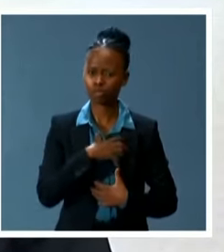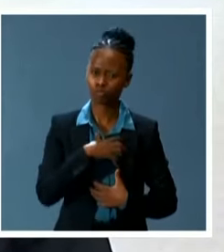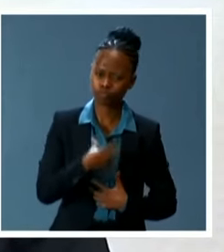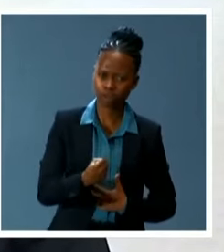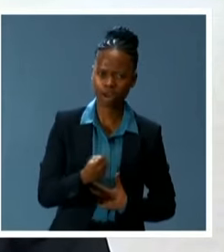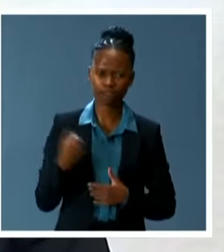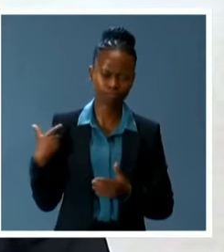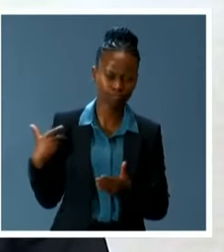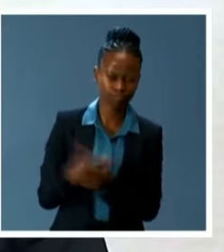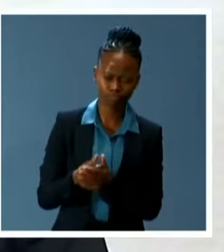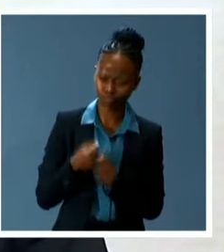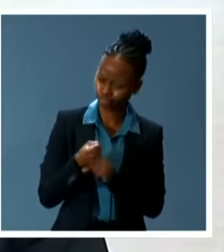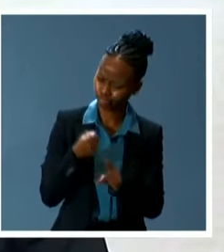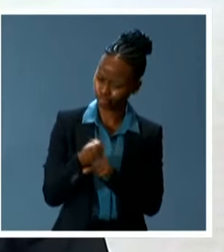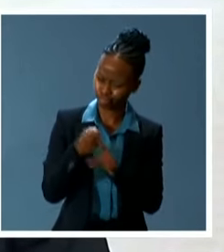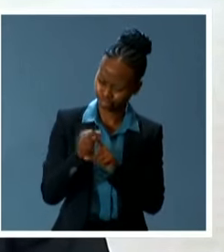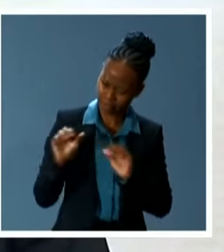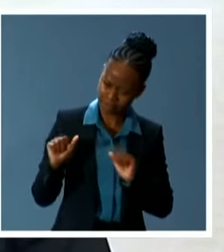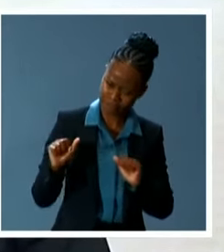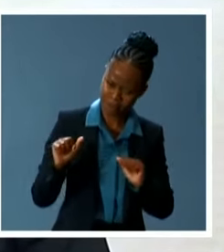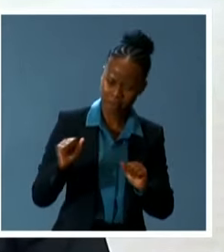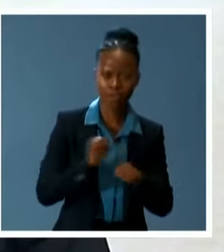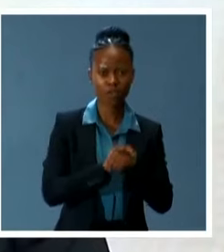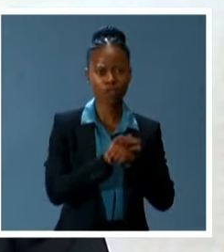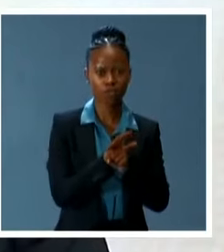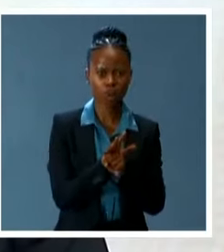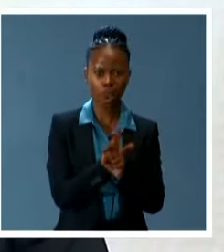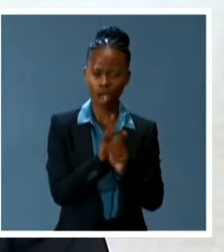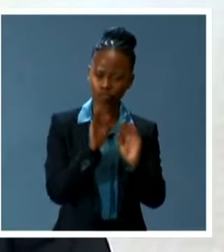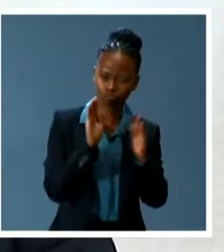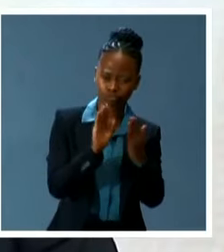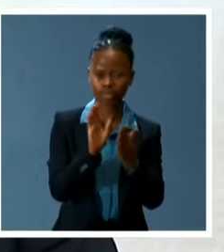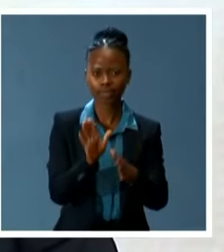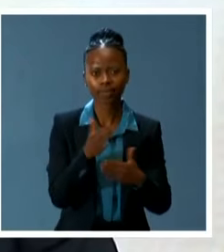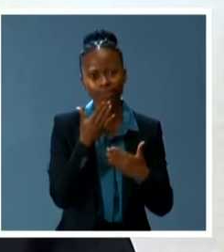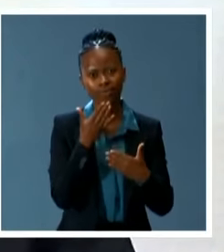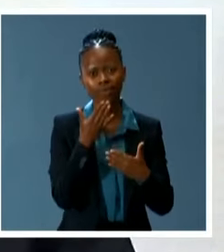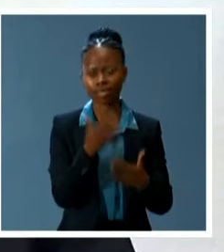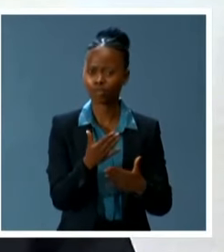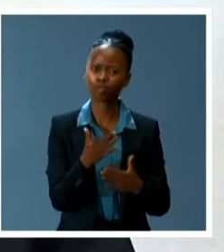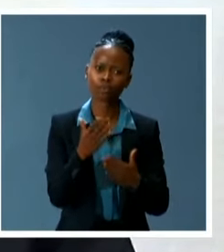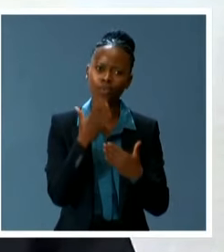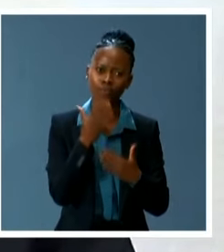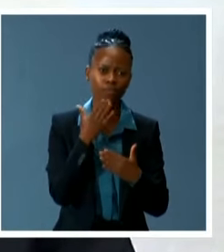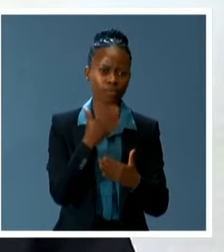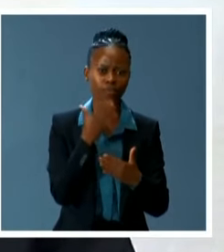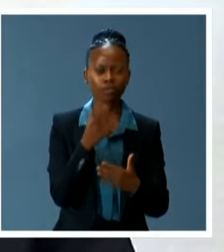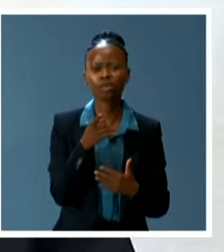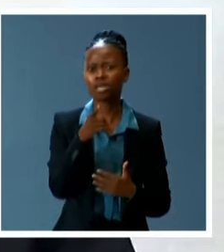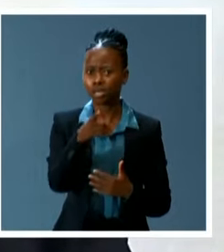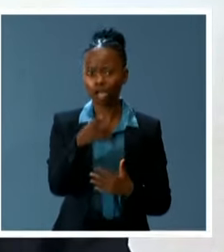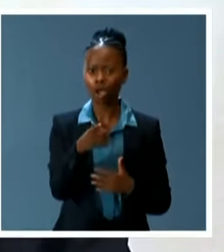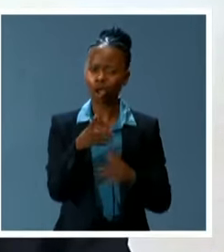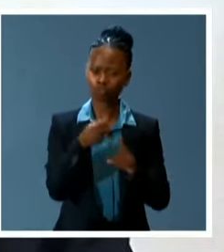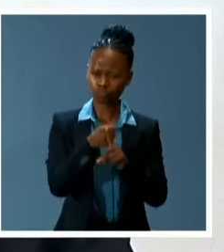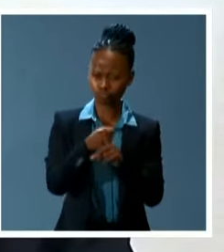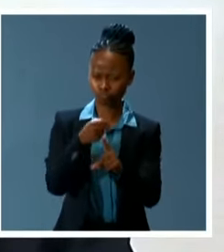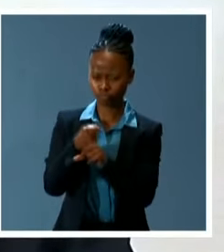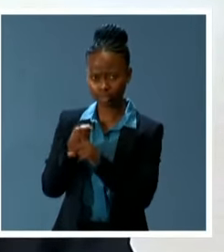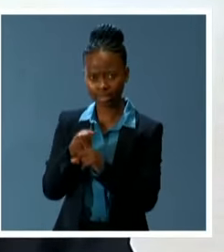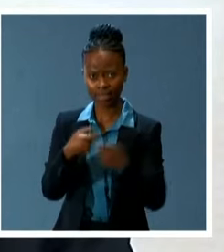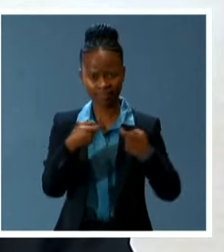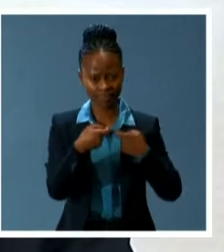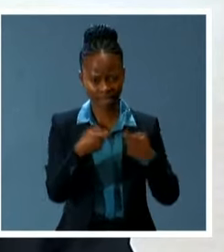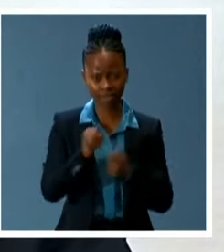South Africans are facing this COVID and its impact, and to wish you the best success in fighting the COVID and in